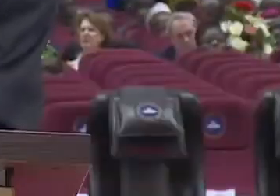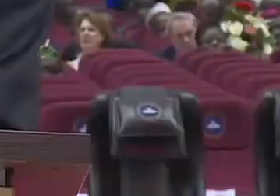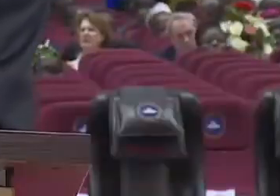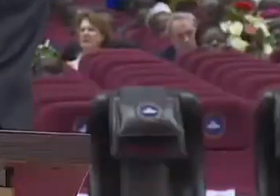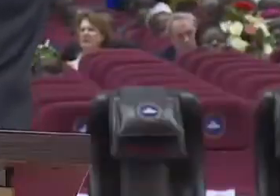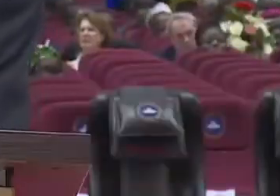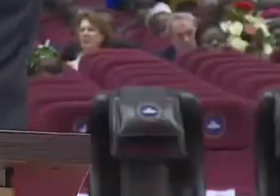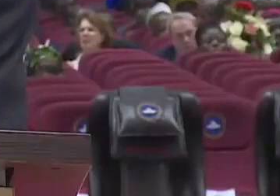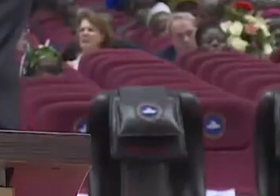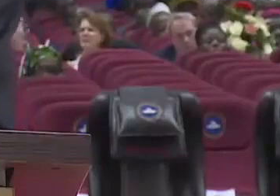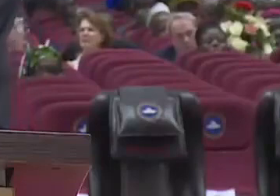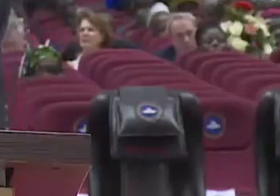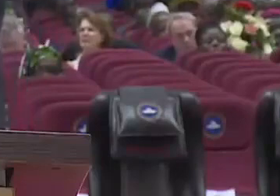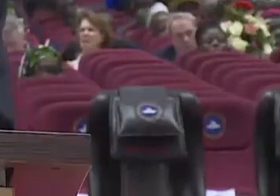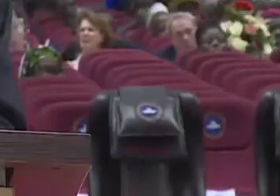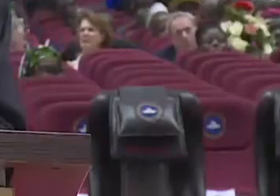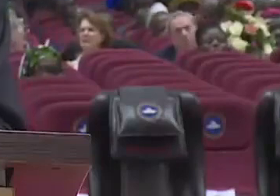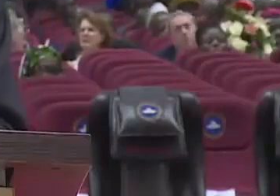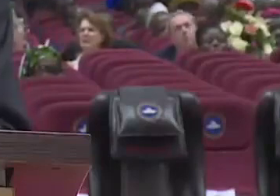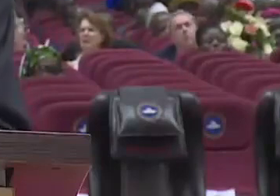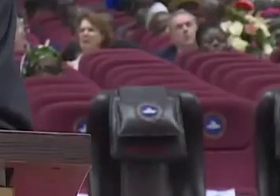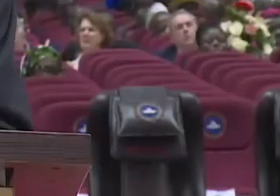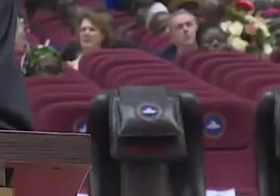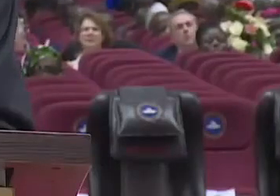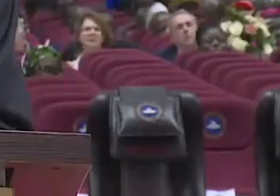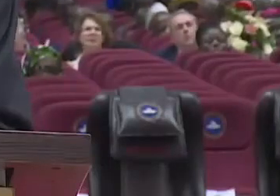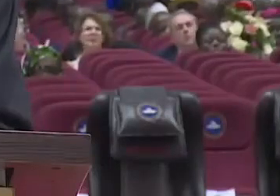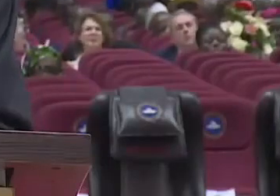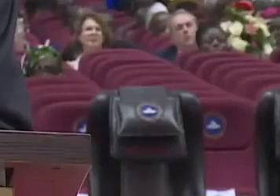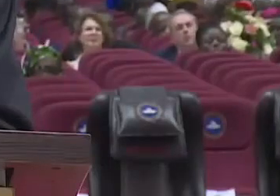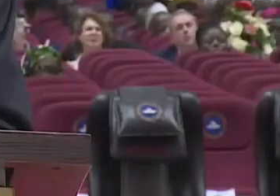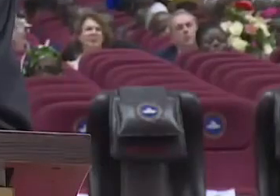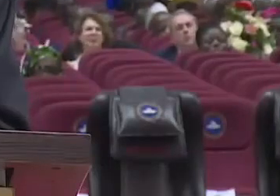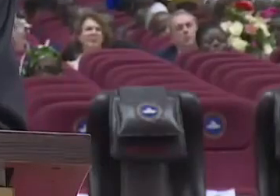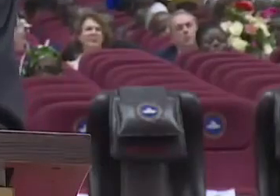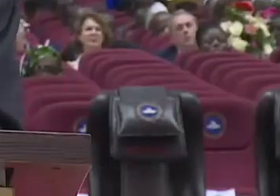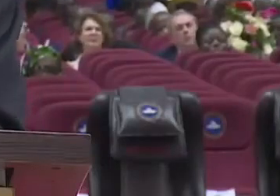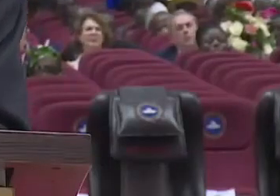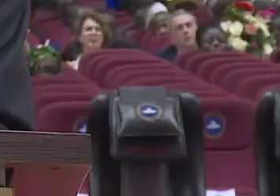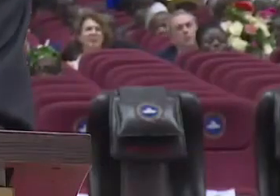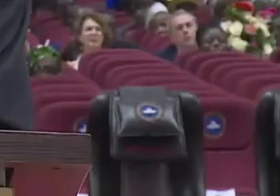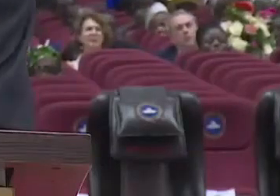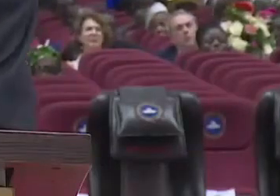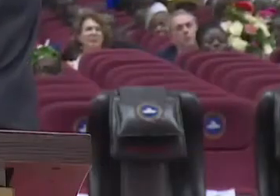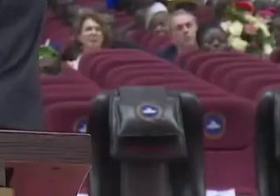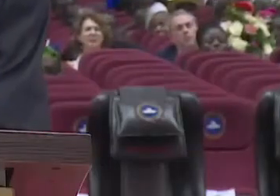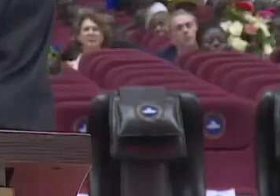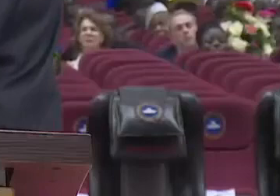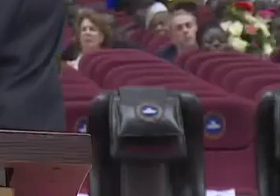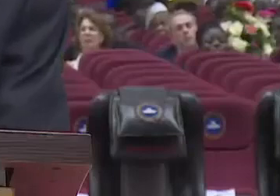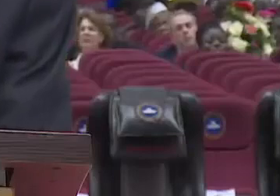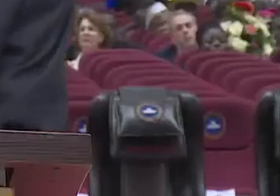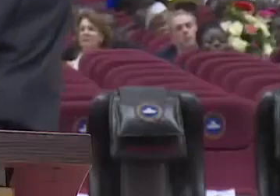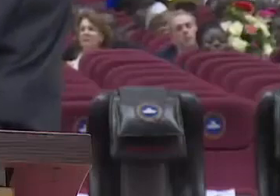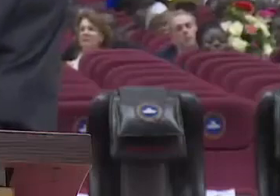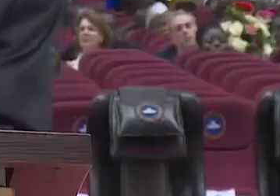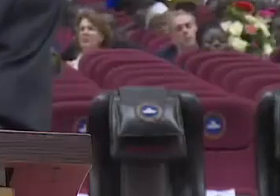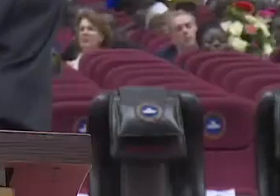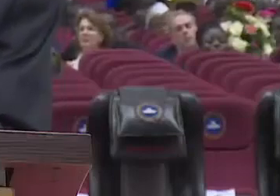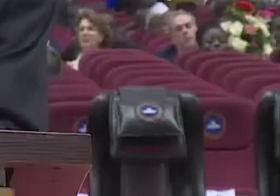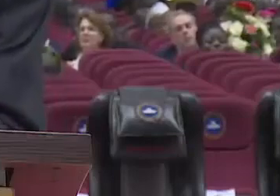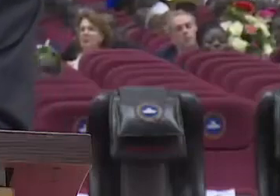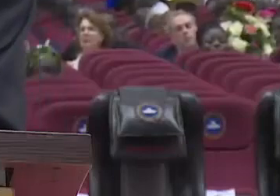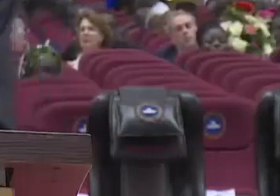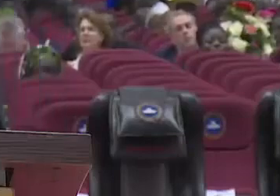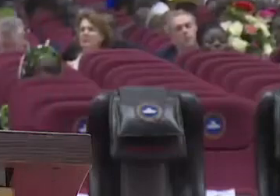heaven is saying no when the church says no. And the Bible says, Jesus said it, whatsoever